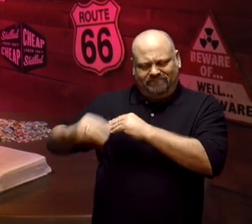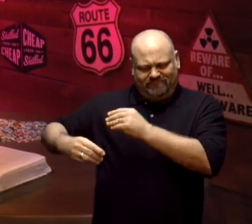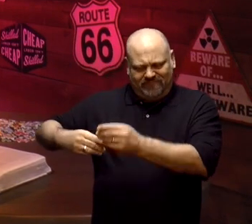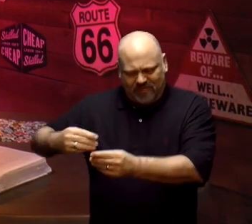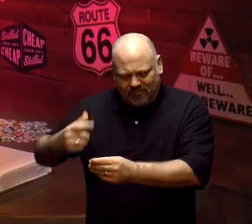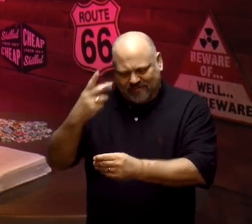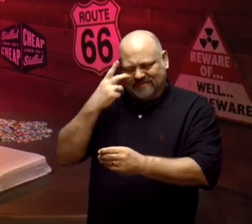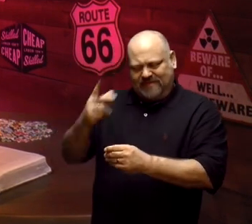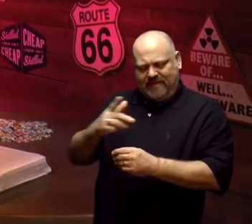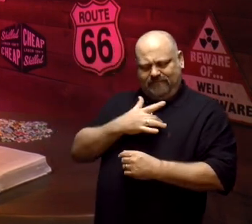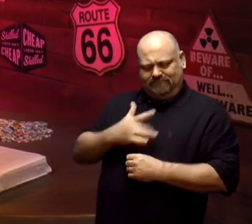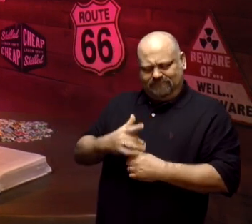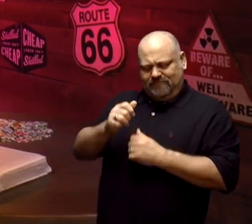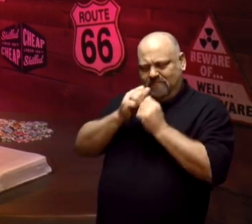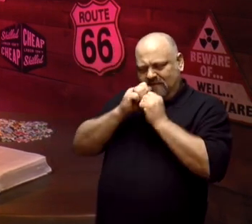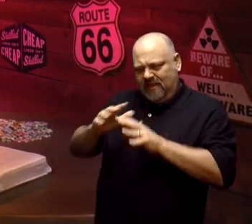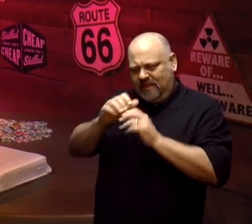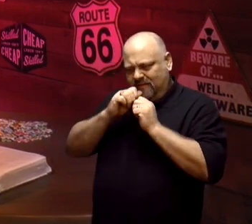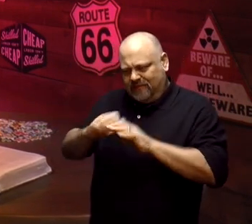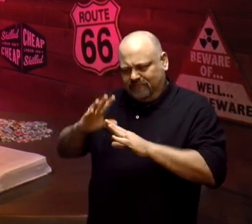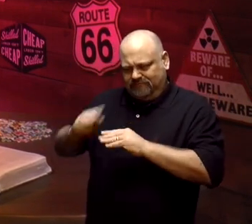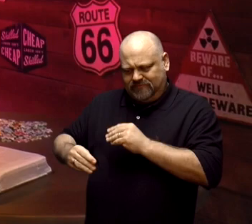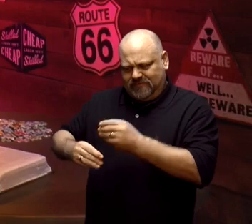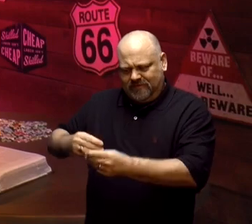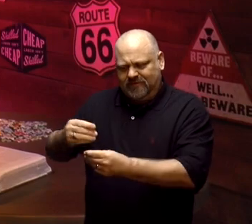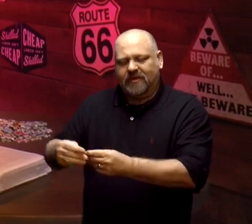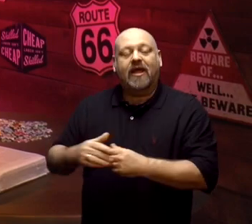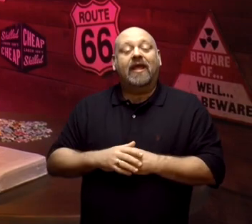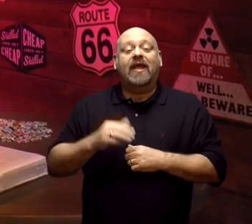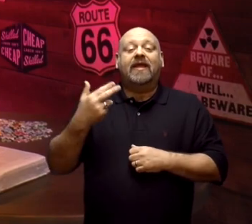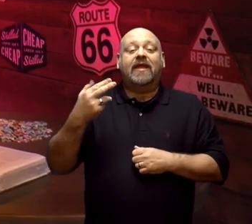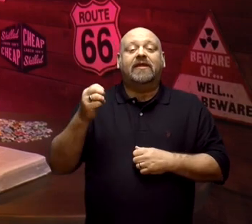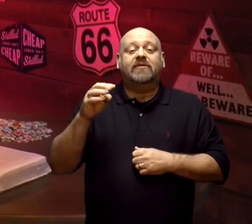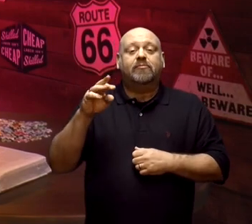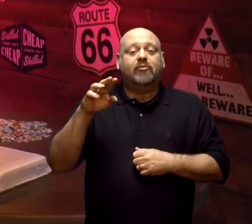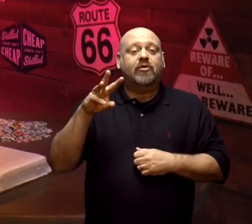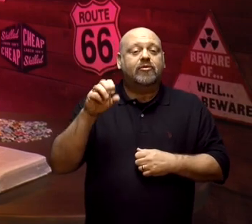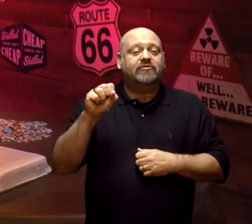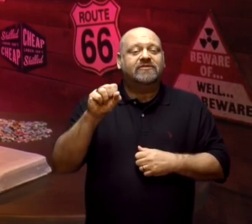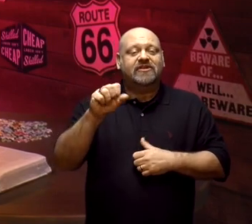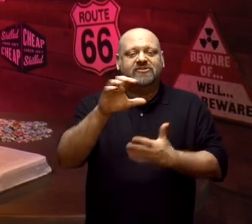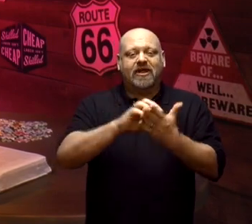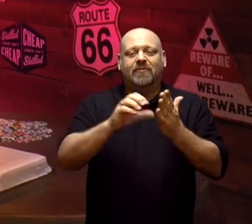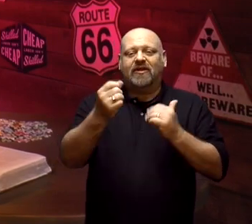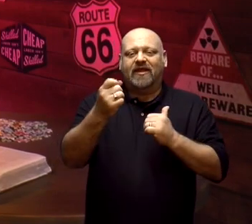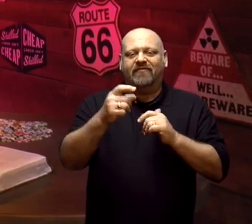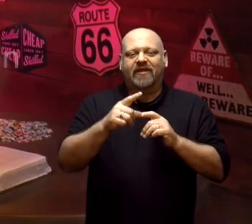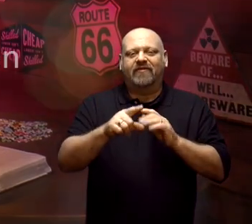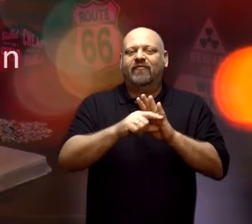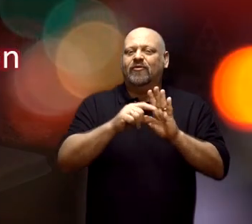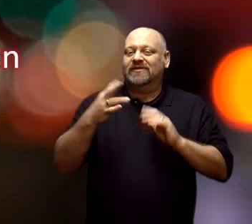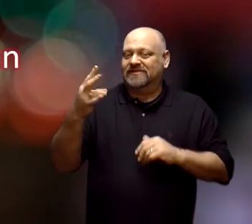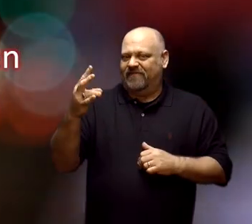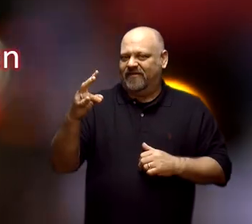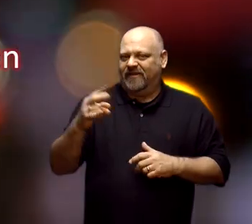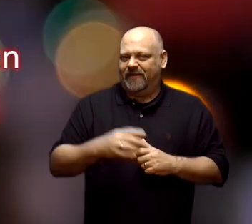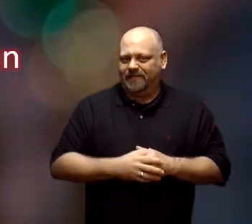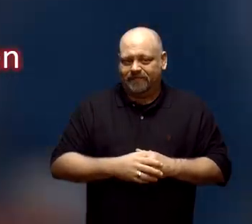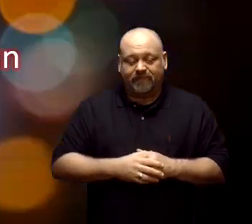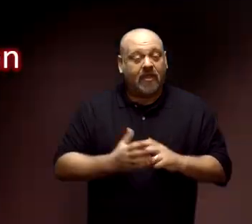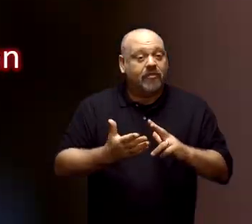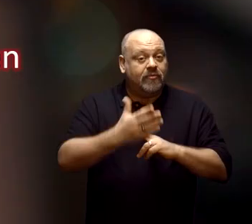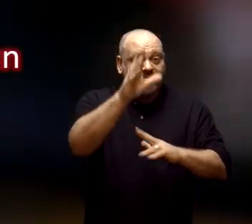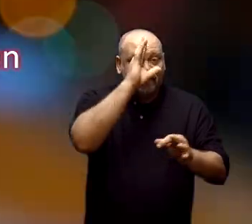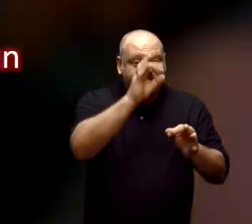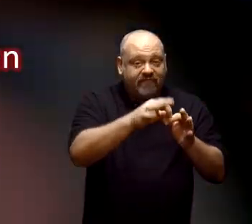to generation. Let's return to Hebrews chapter 11, where we pick up reading at verse 17. By